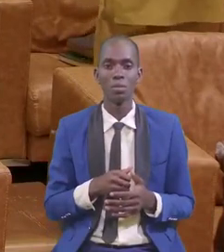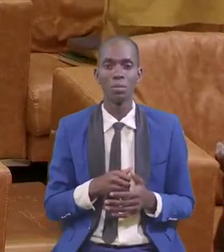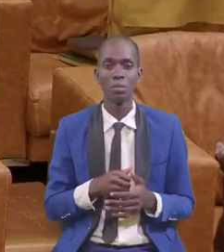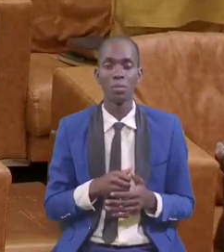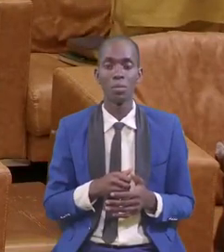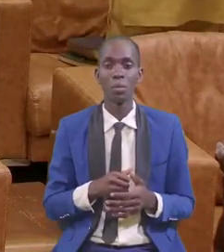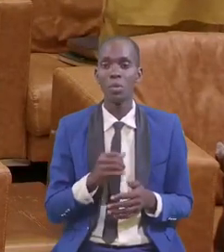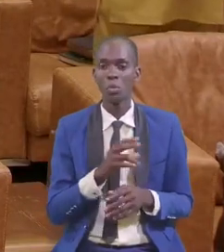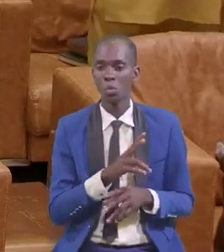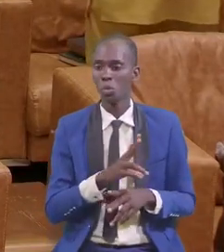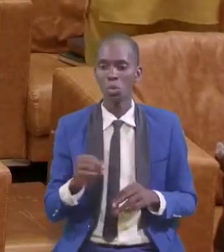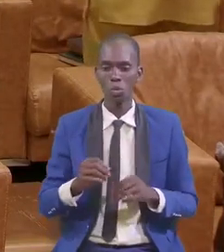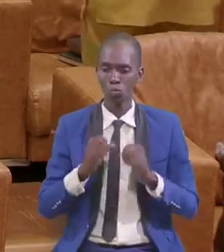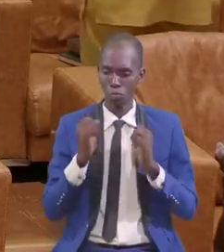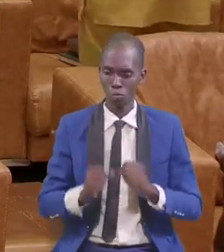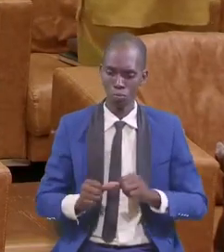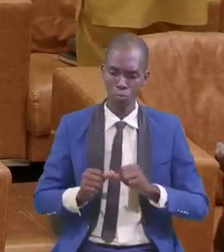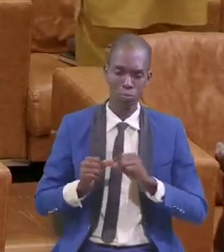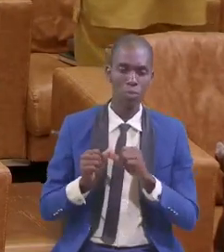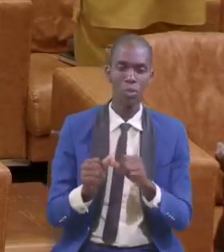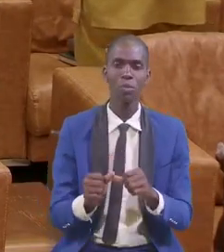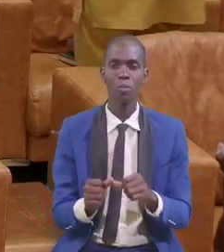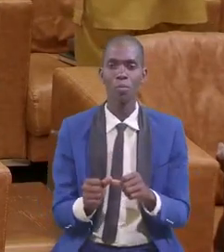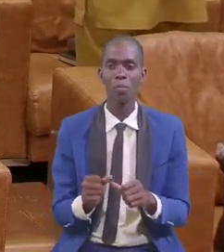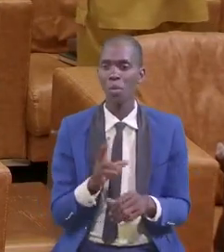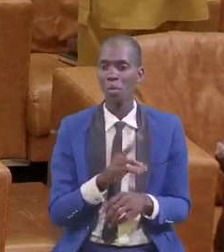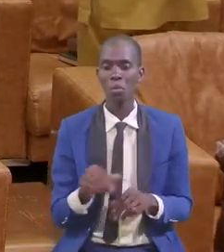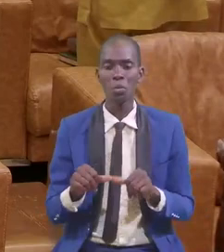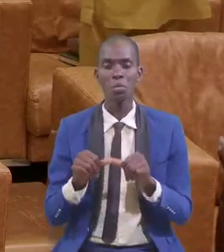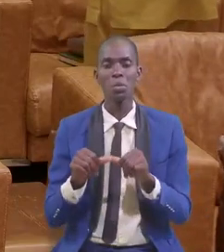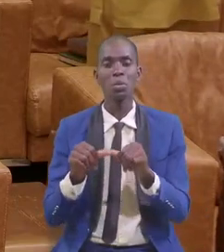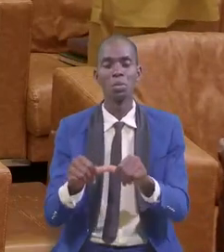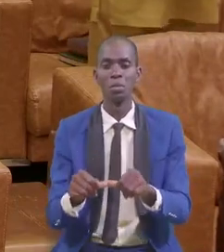No steadfastness, no consistency